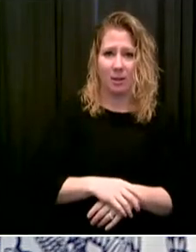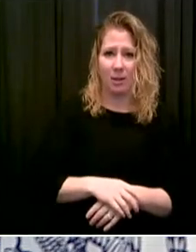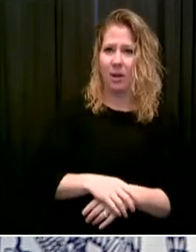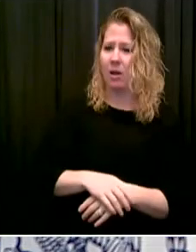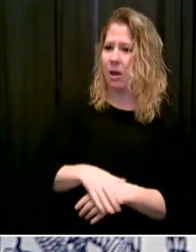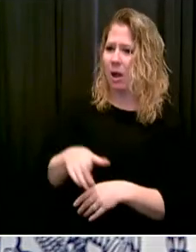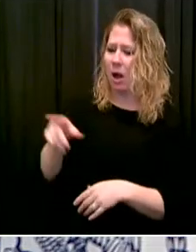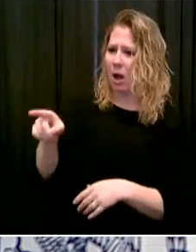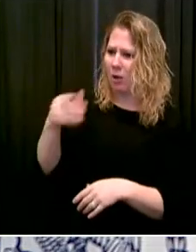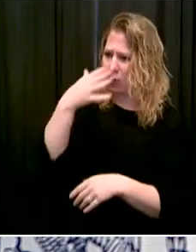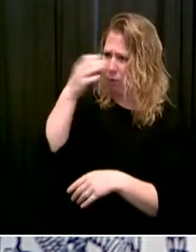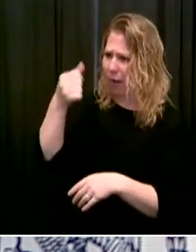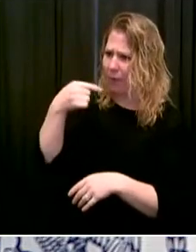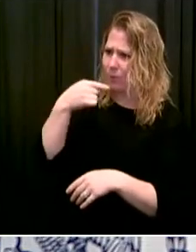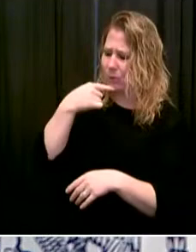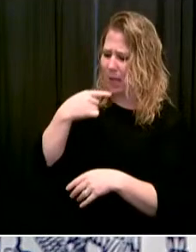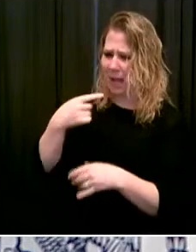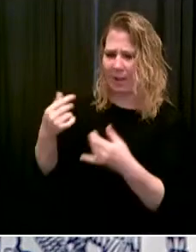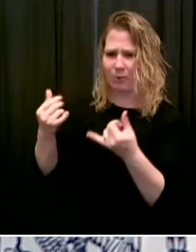day in New York City.